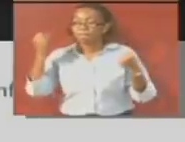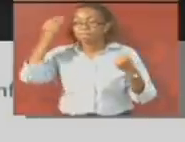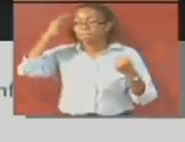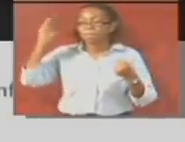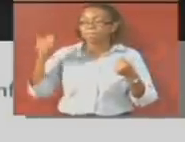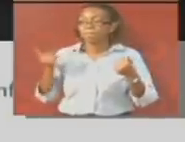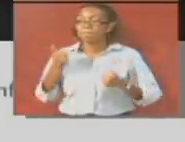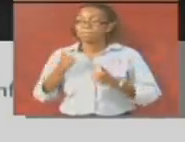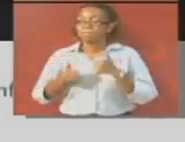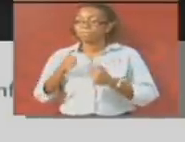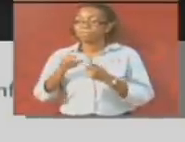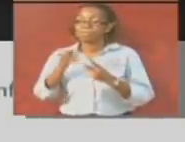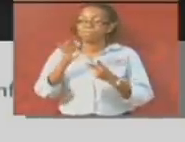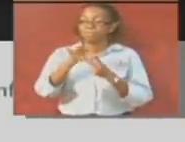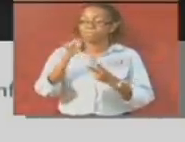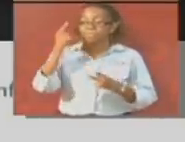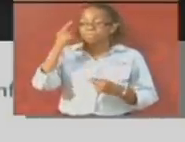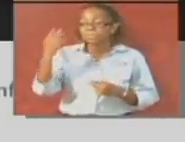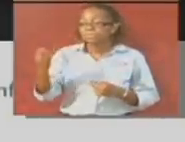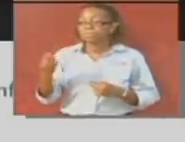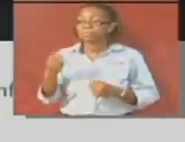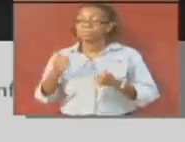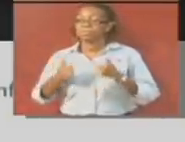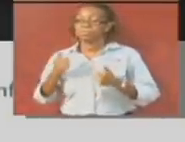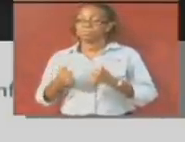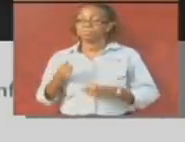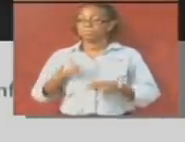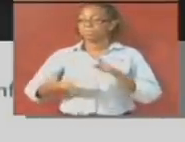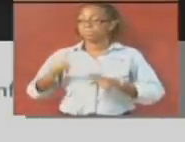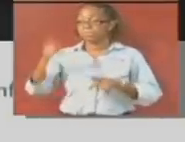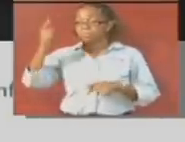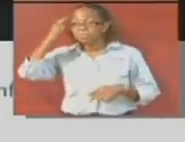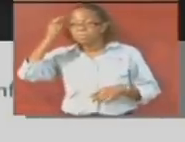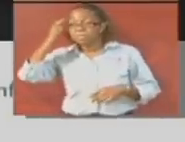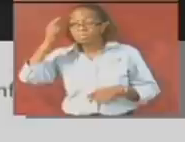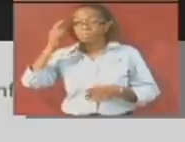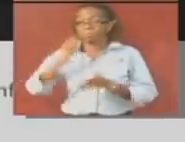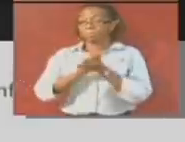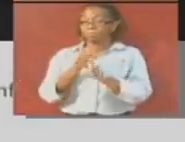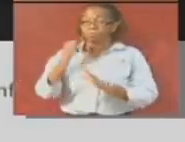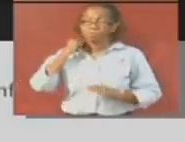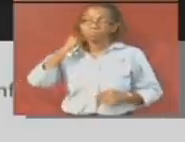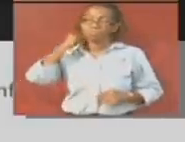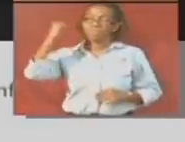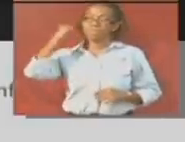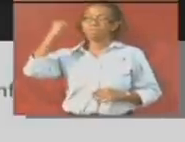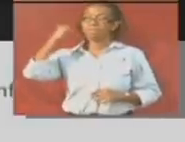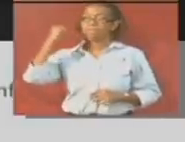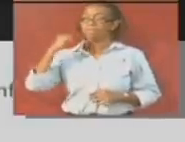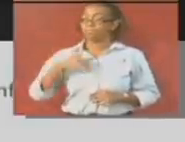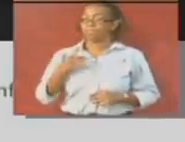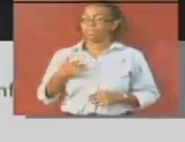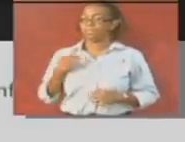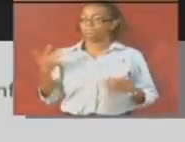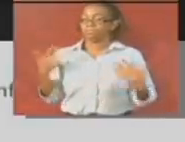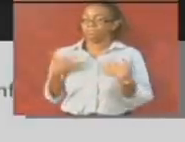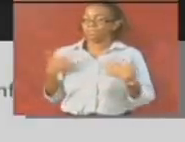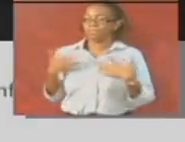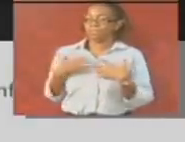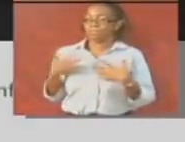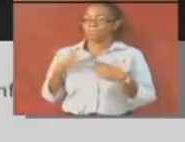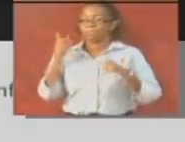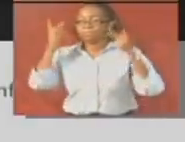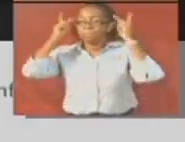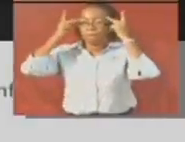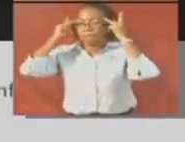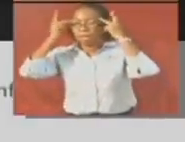health at both the individual and the societal level. It fuels mistrust and fear and anxiety and panic and can